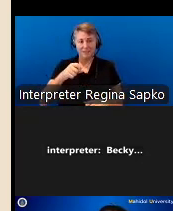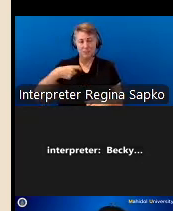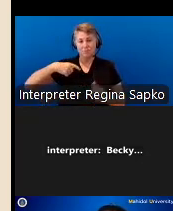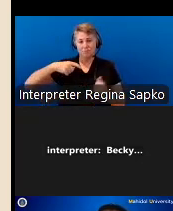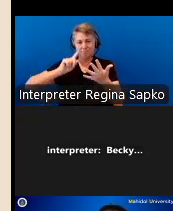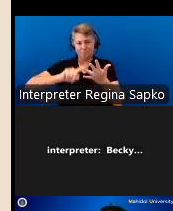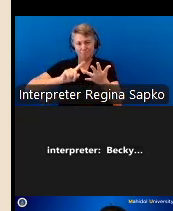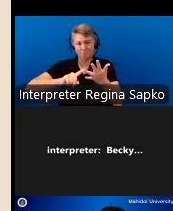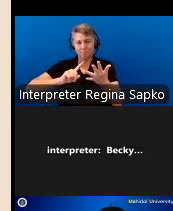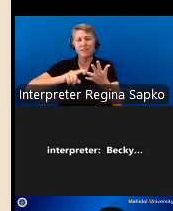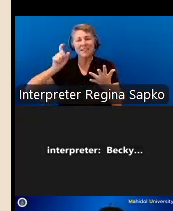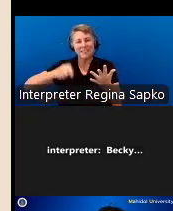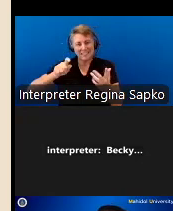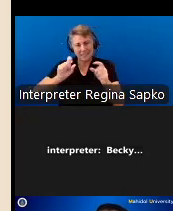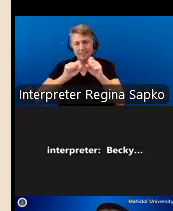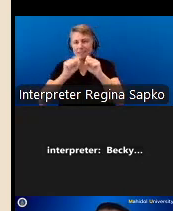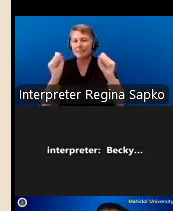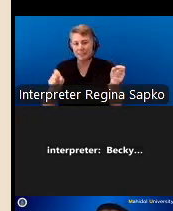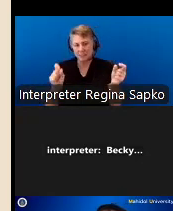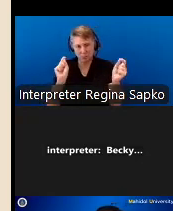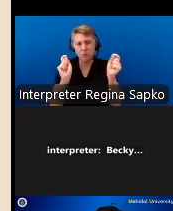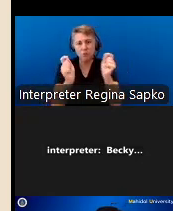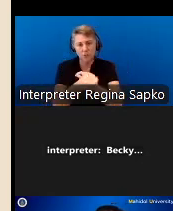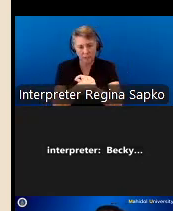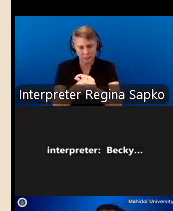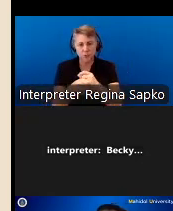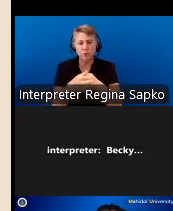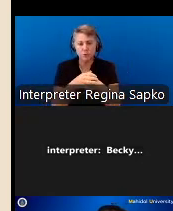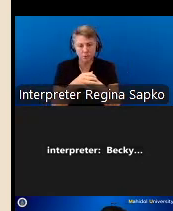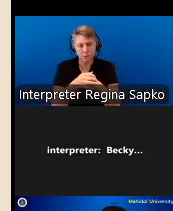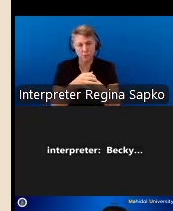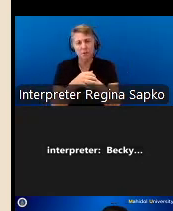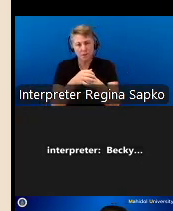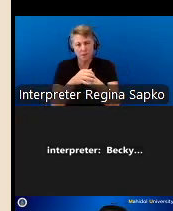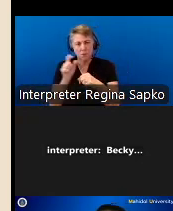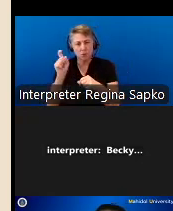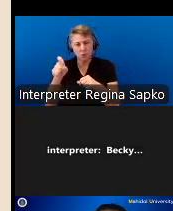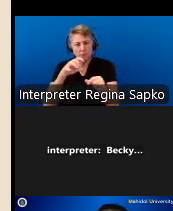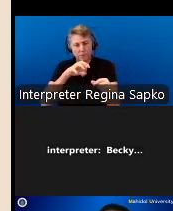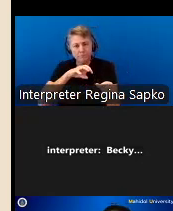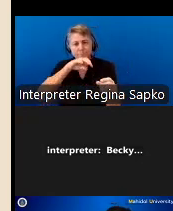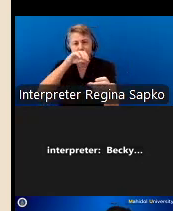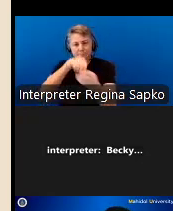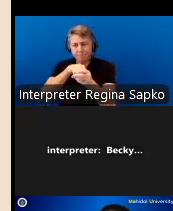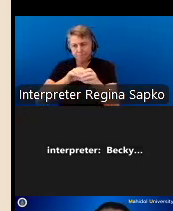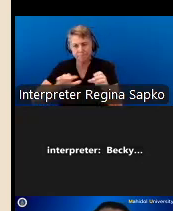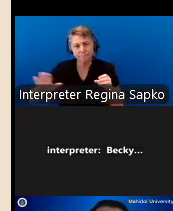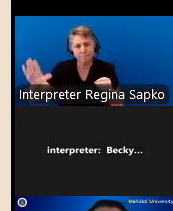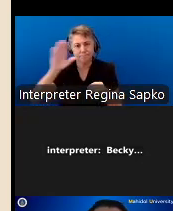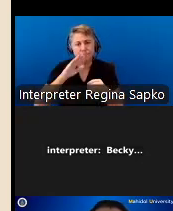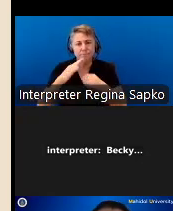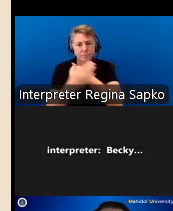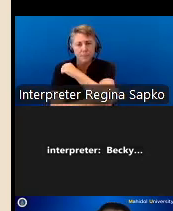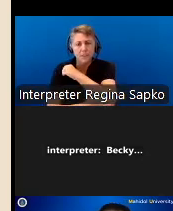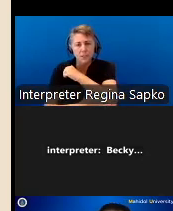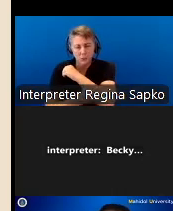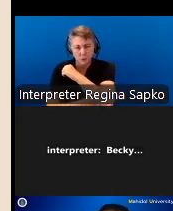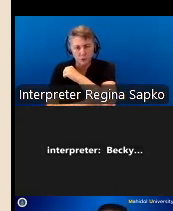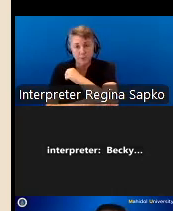add on and must be embedded into national strategy and for scalable. And the last